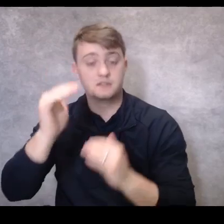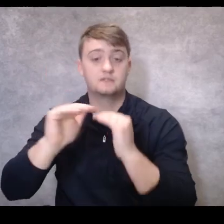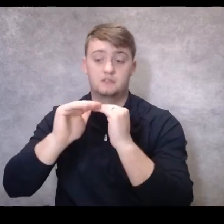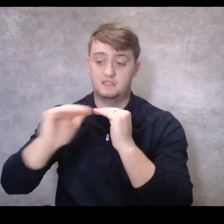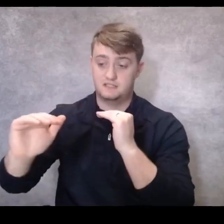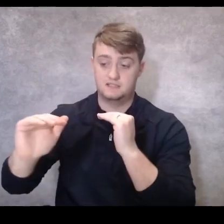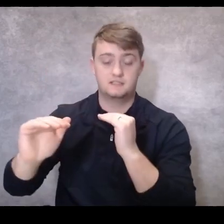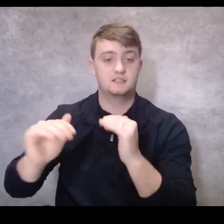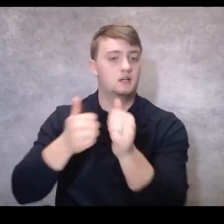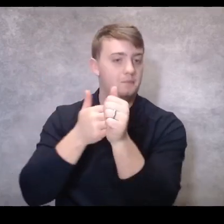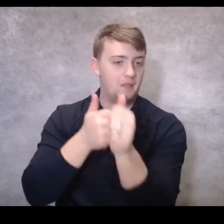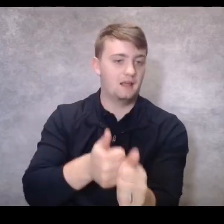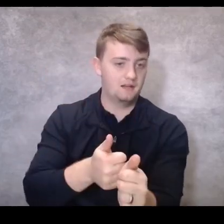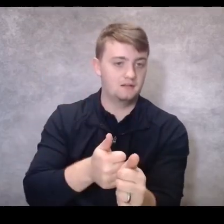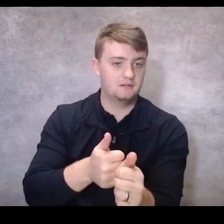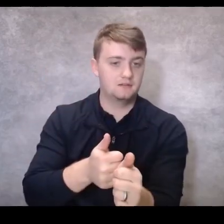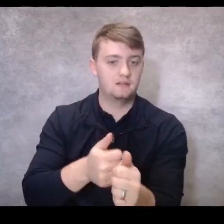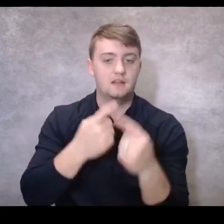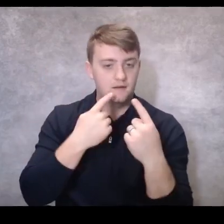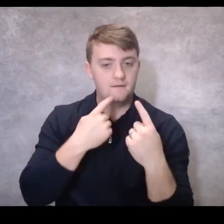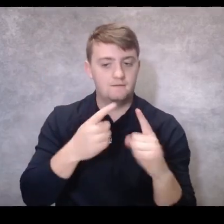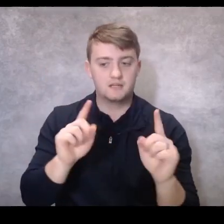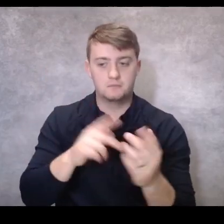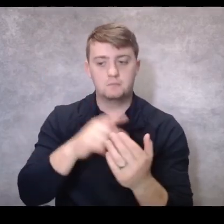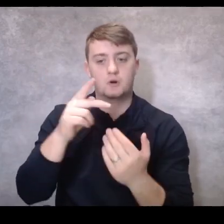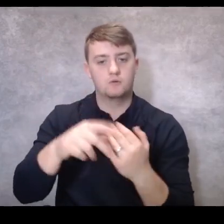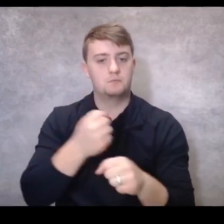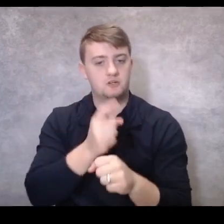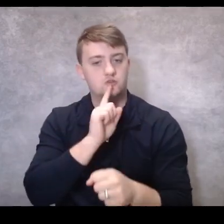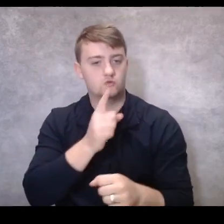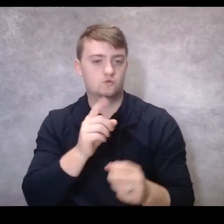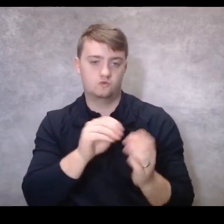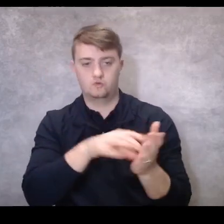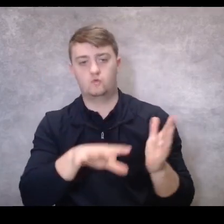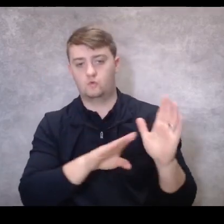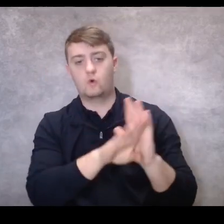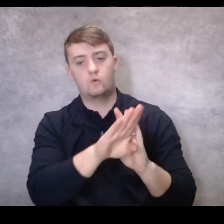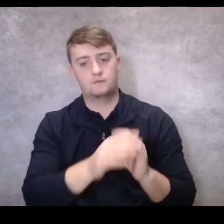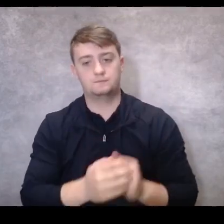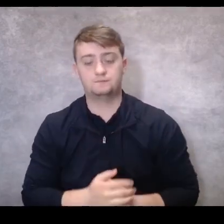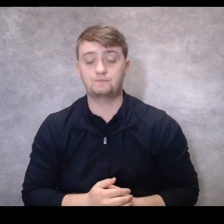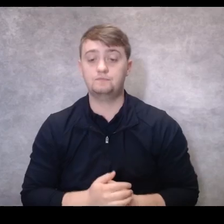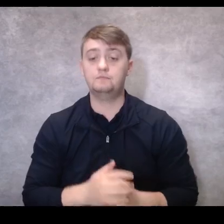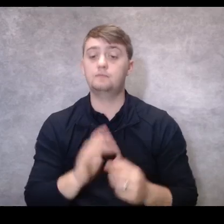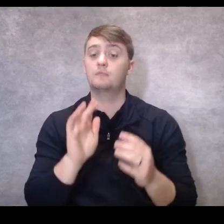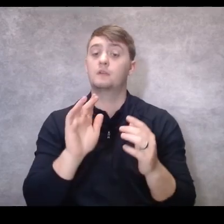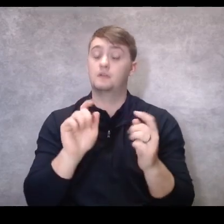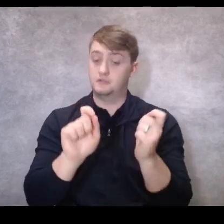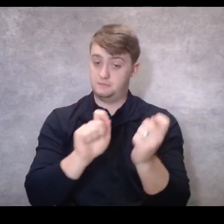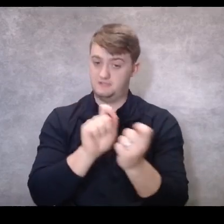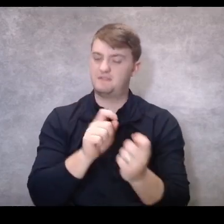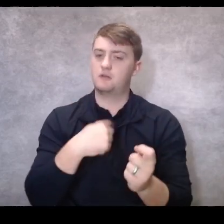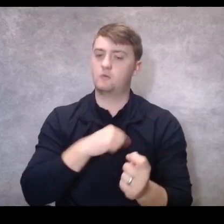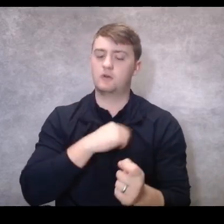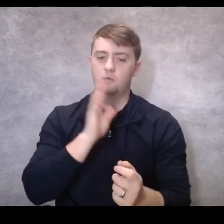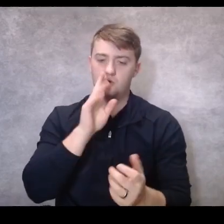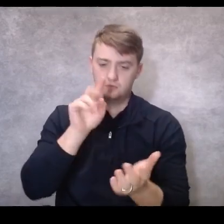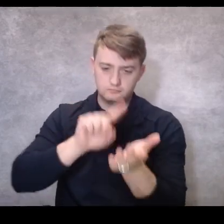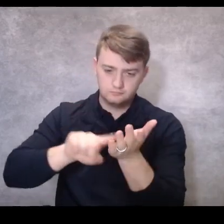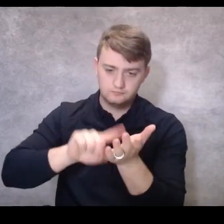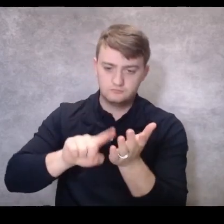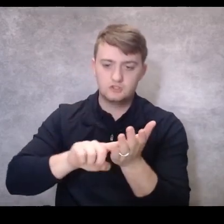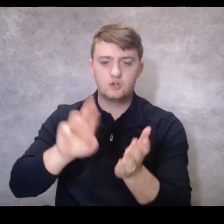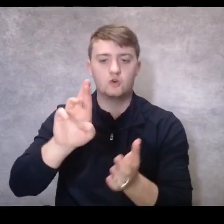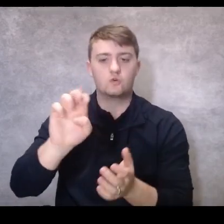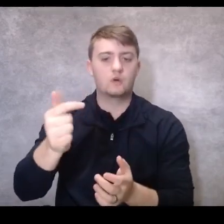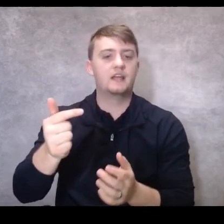comprehensive, consistent, compliant, and effective program ensuring student growth. Specifically, we will look